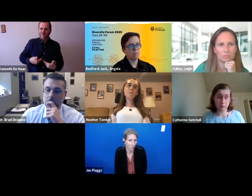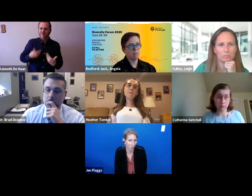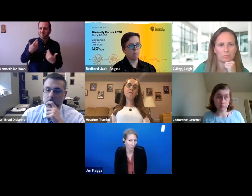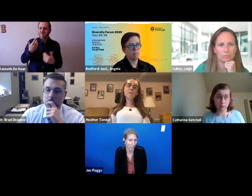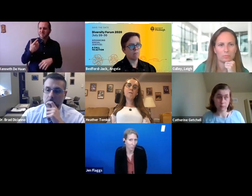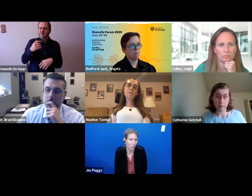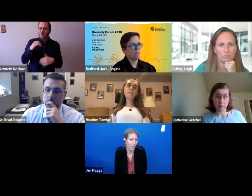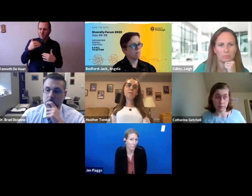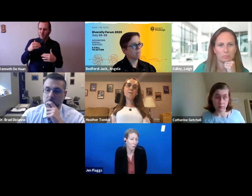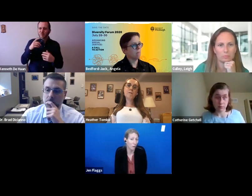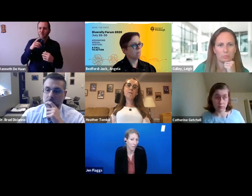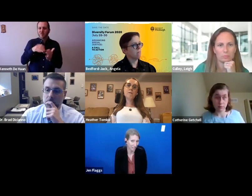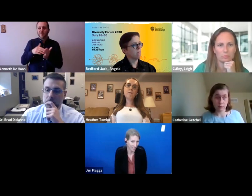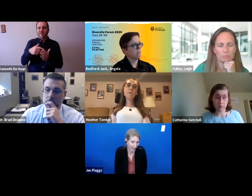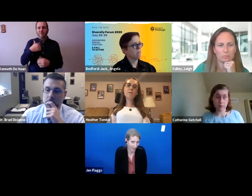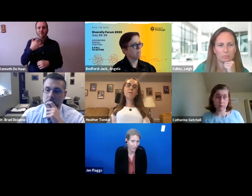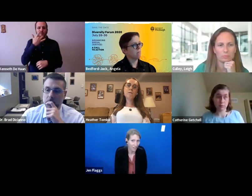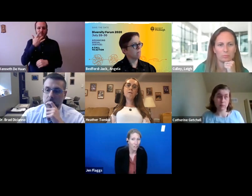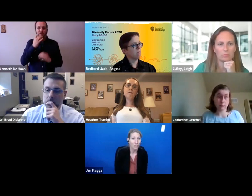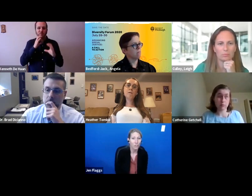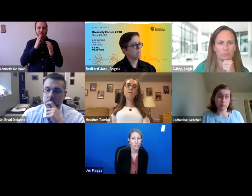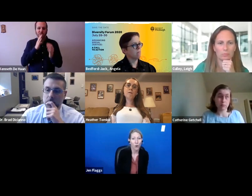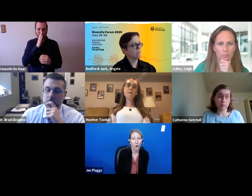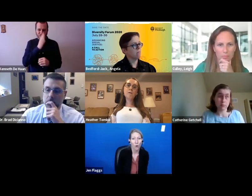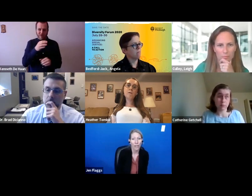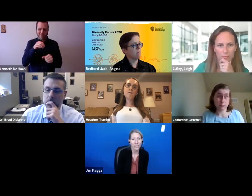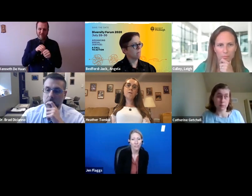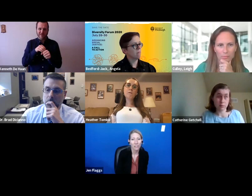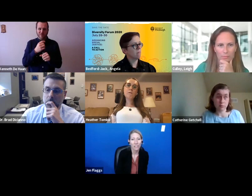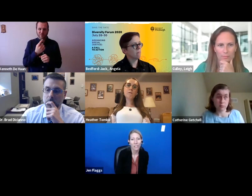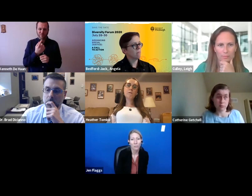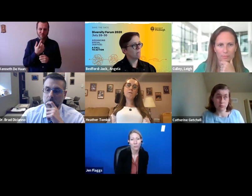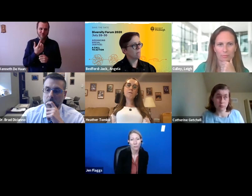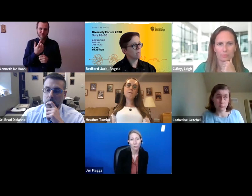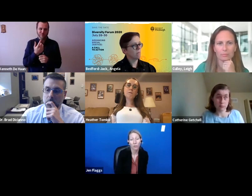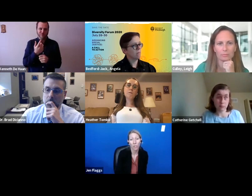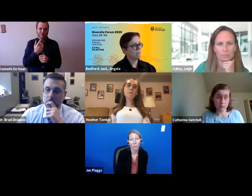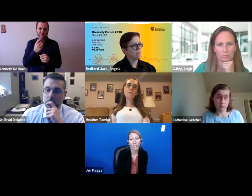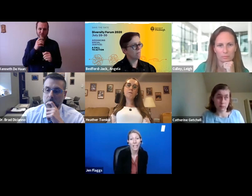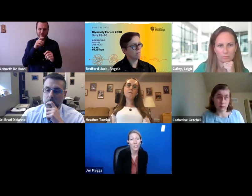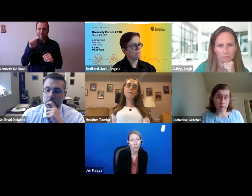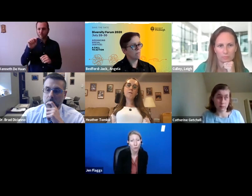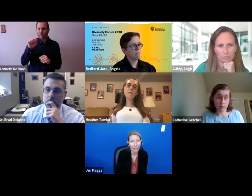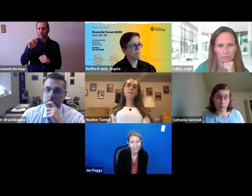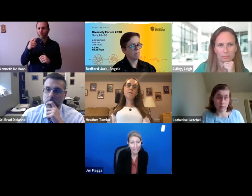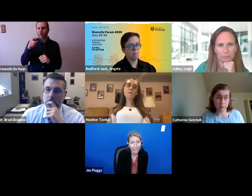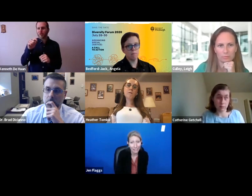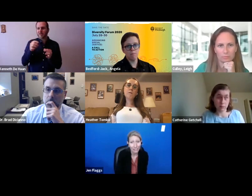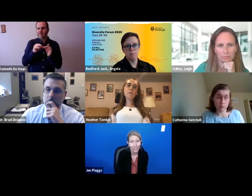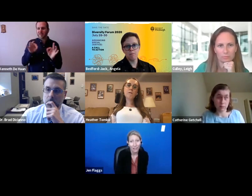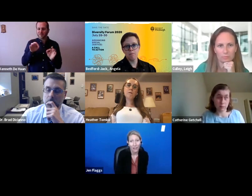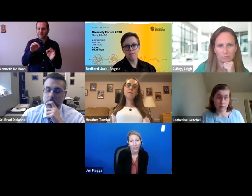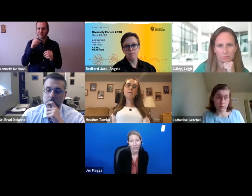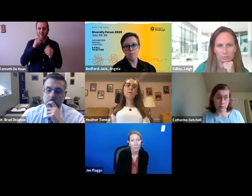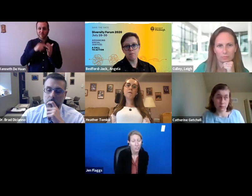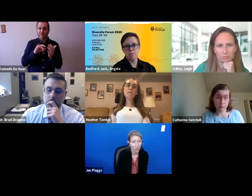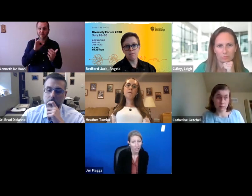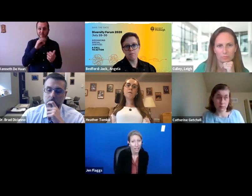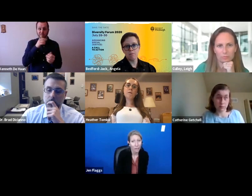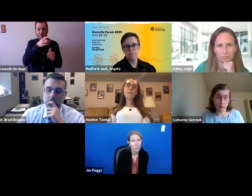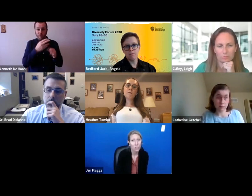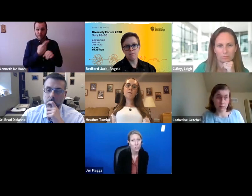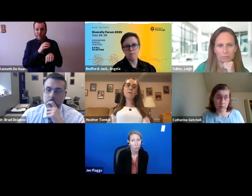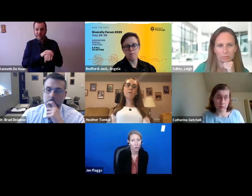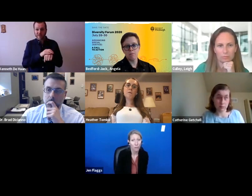me personally and who I am and what I meant to say. So I definitely prefer to communicate directly in my